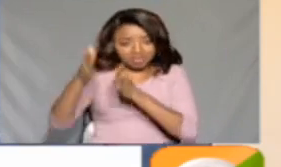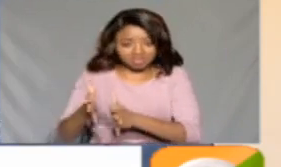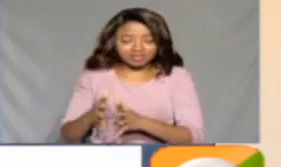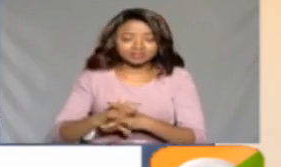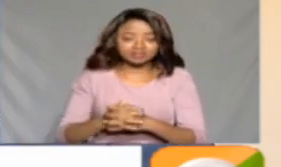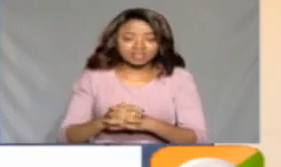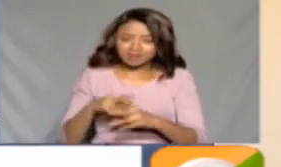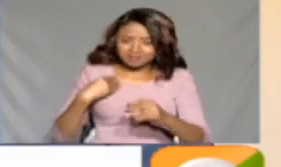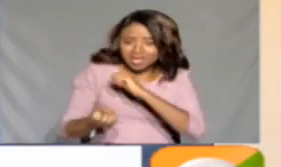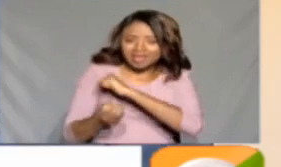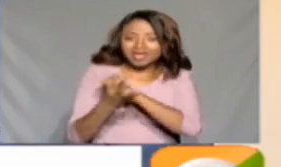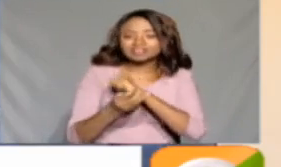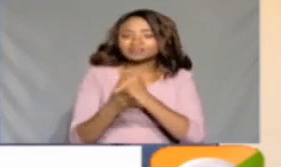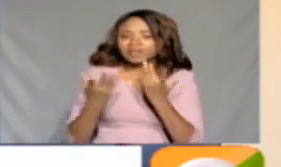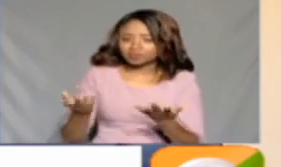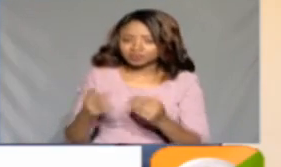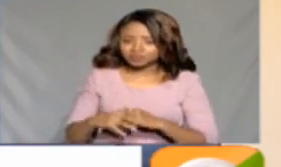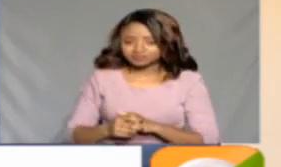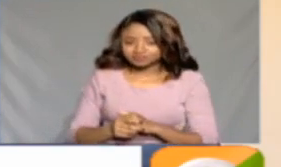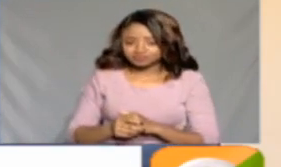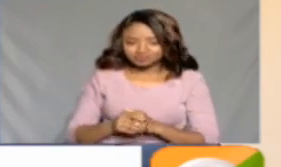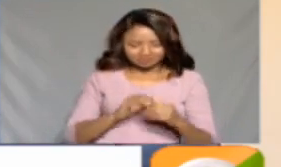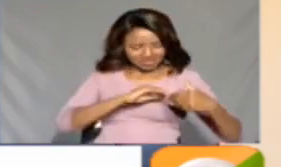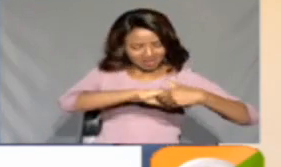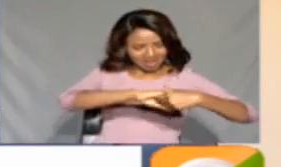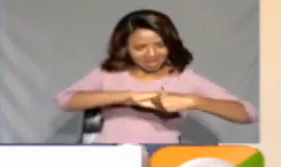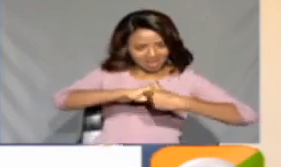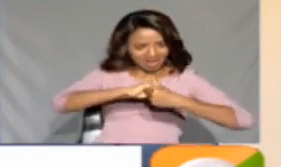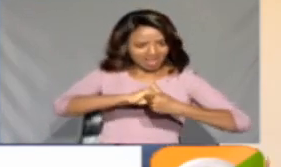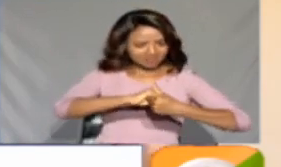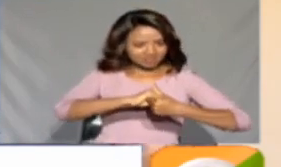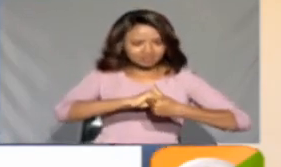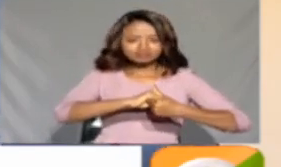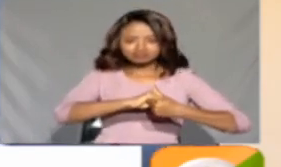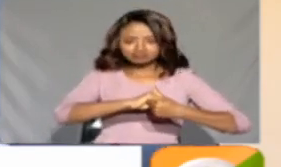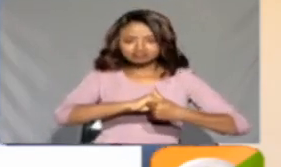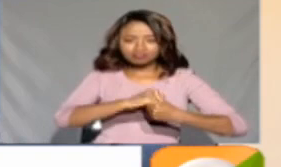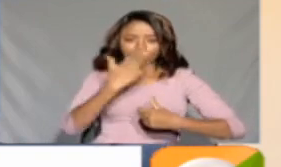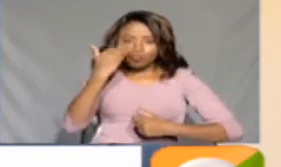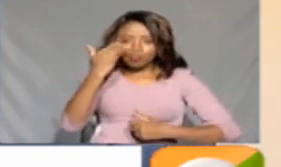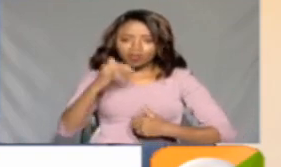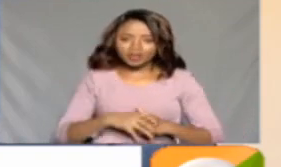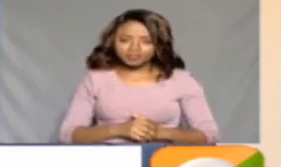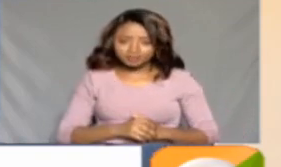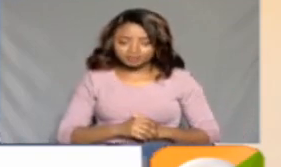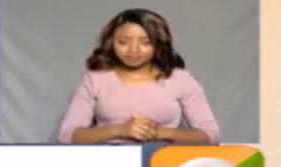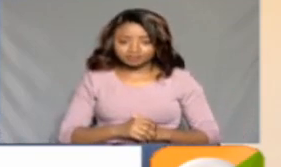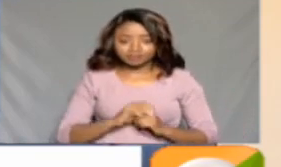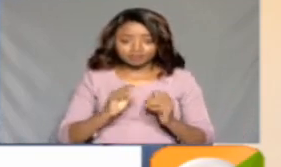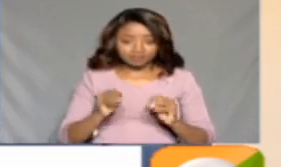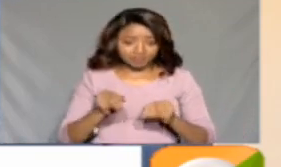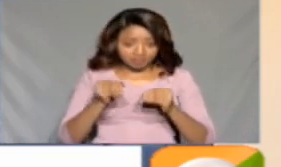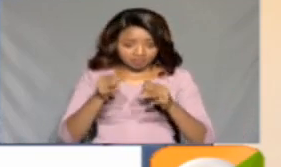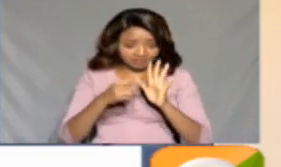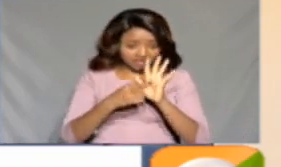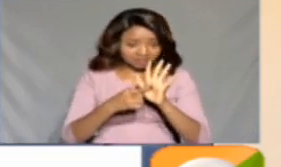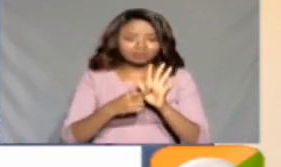party. Why are we having the handshake? Now, I can give one simple example. In the whole